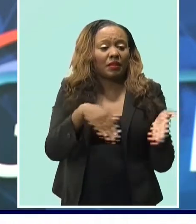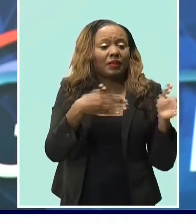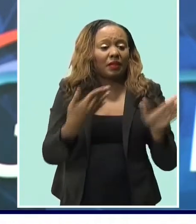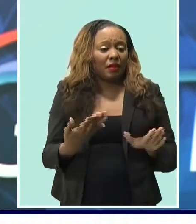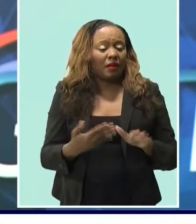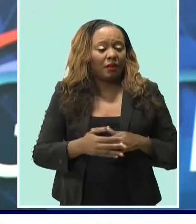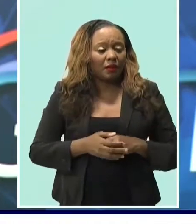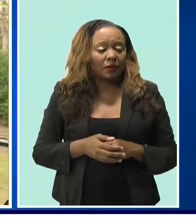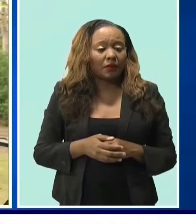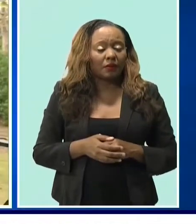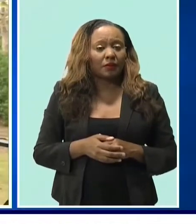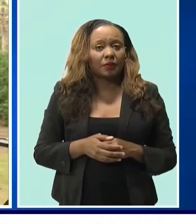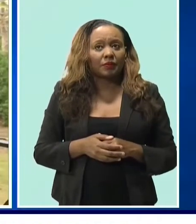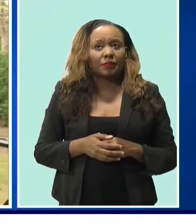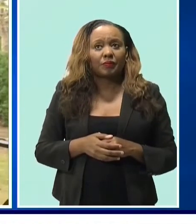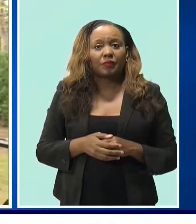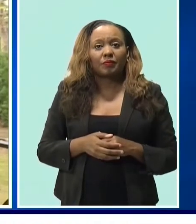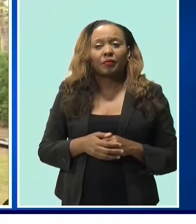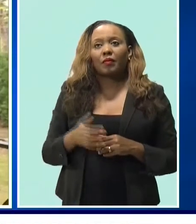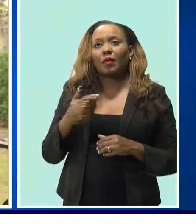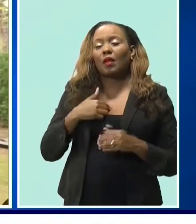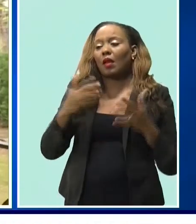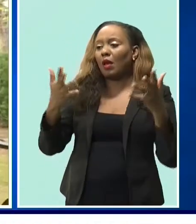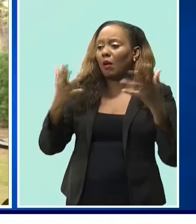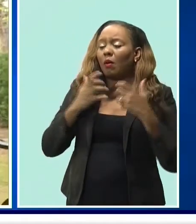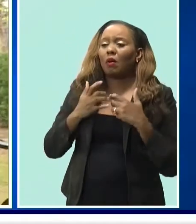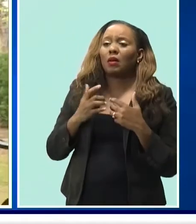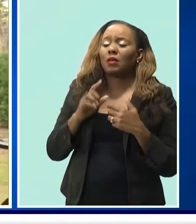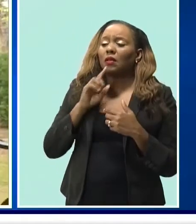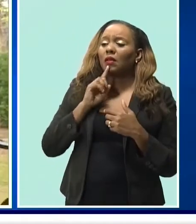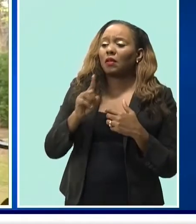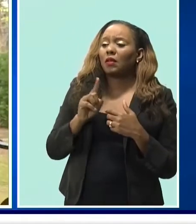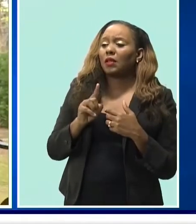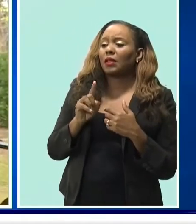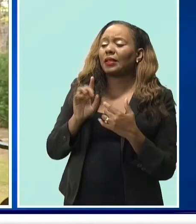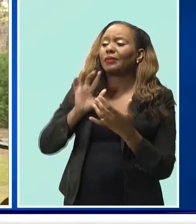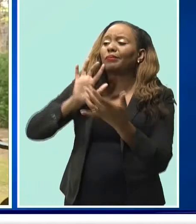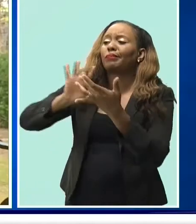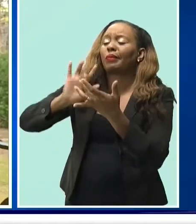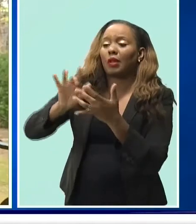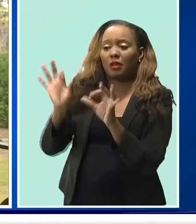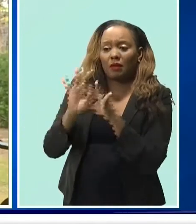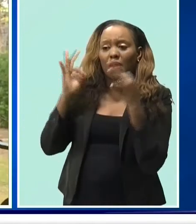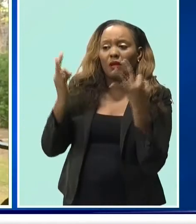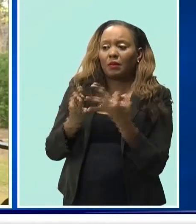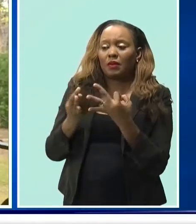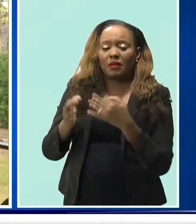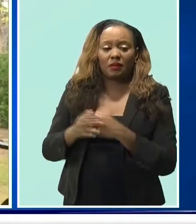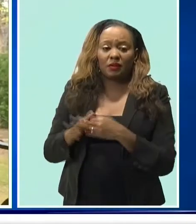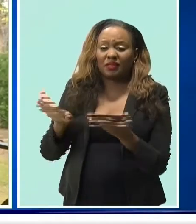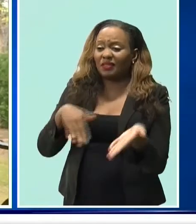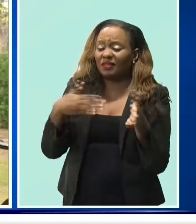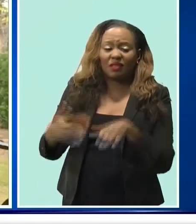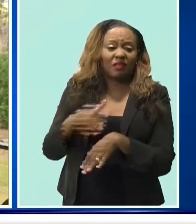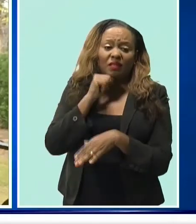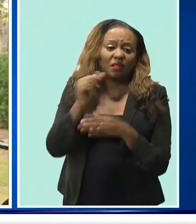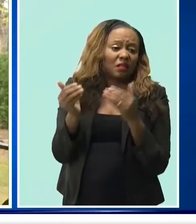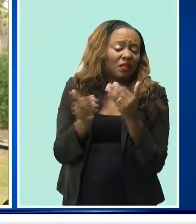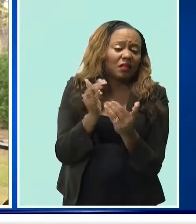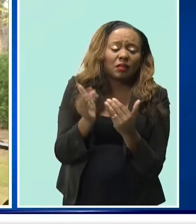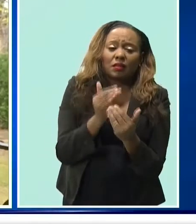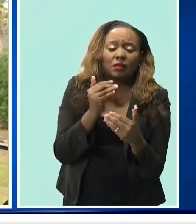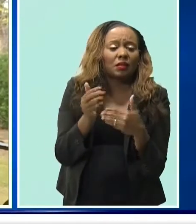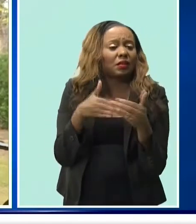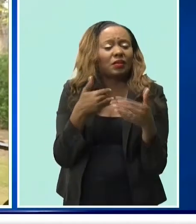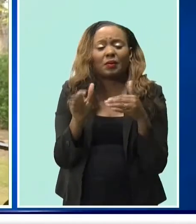death. I want to reach out to his family as well, because death is not easy in whatever form that